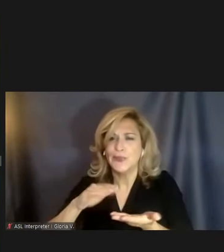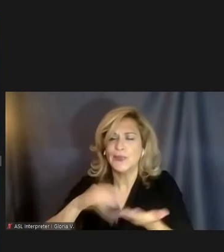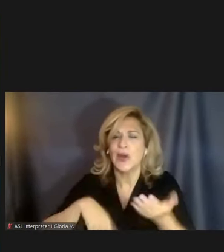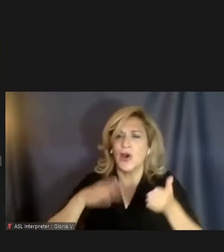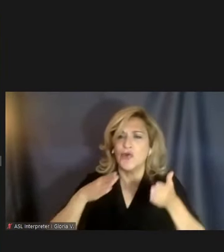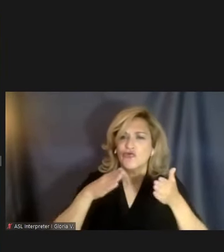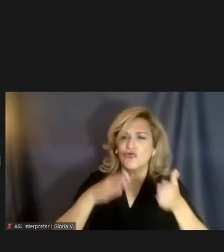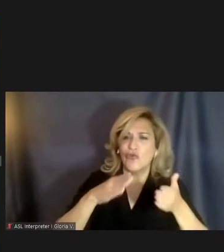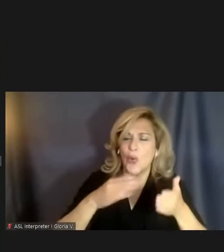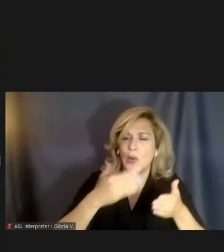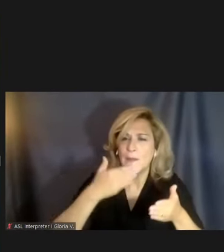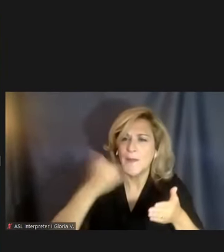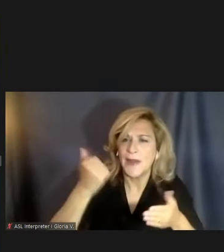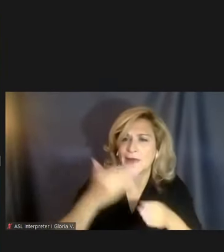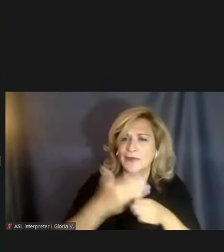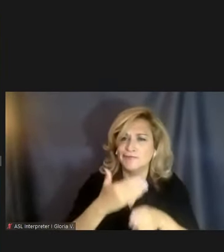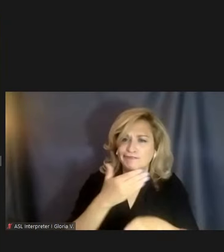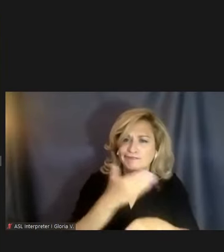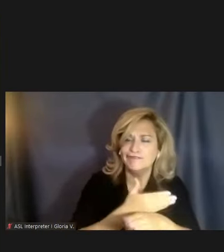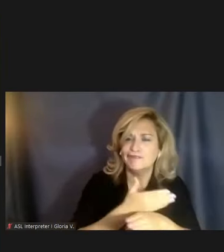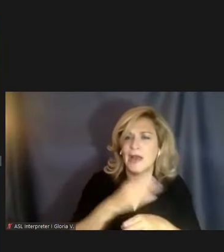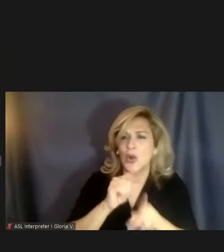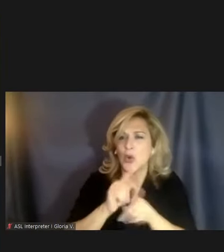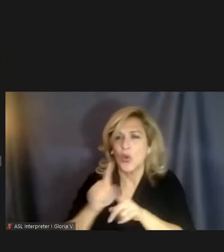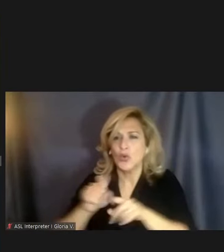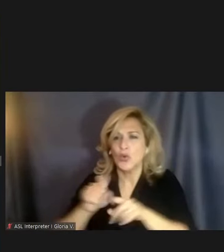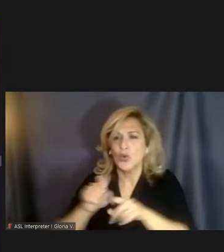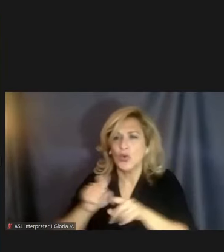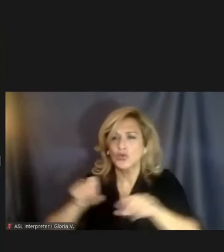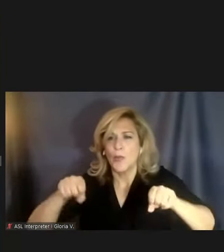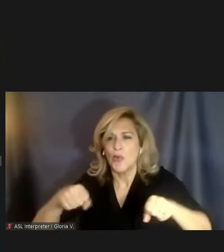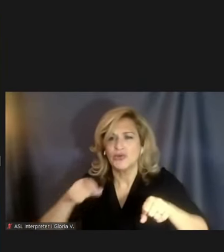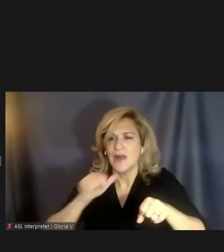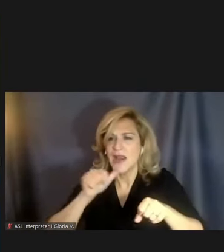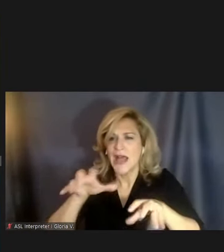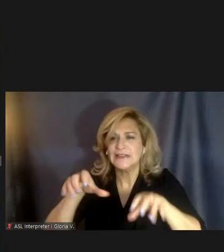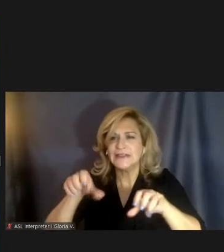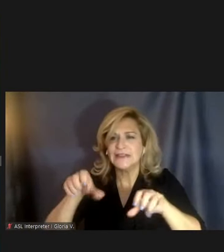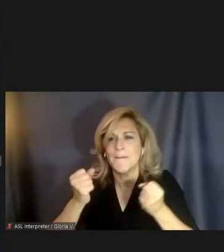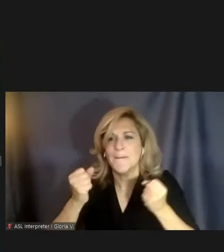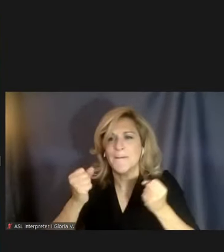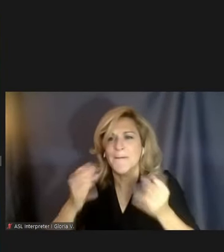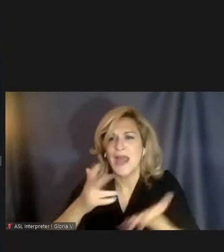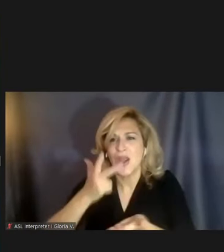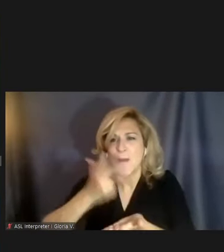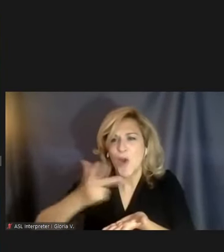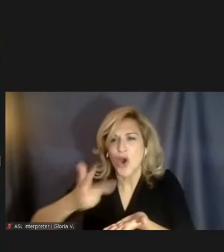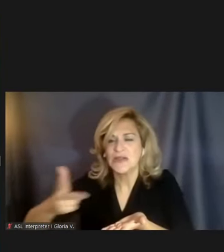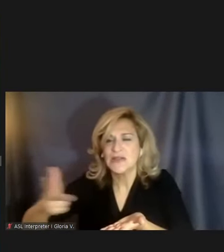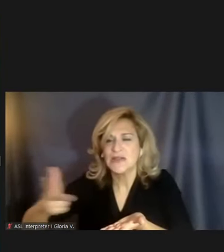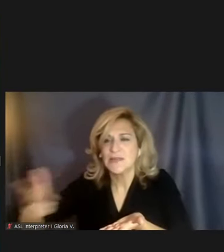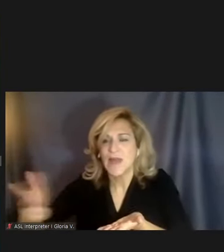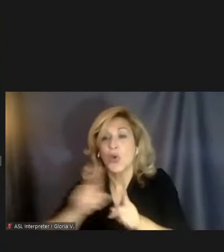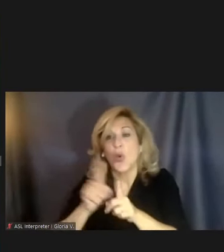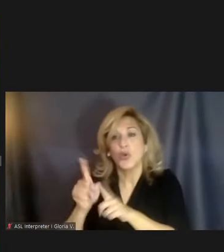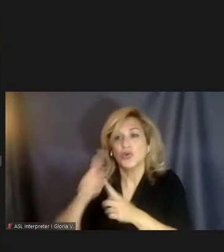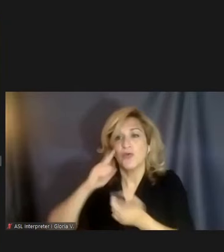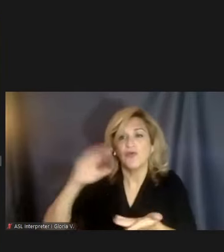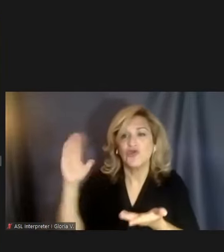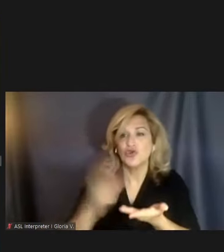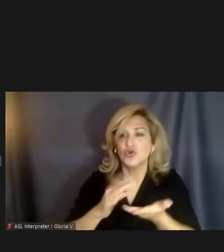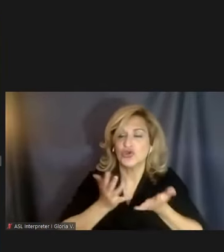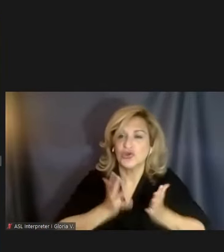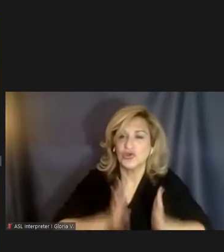ability to park 6 motorcycles in 1 parking spot, and of course, their ability to reduce congestion. It is a scientific, logical, proven, and common sense